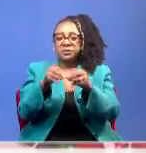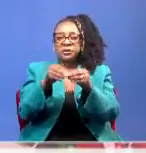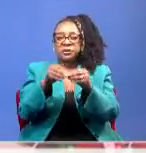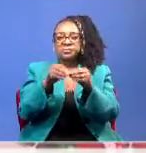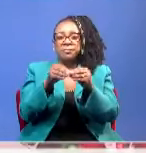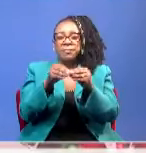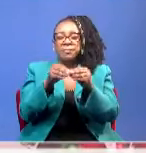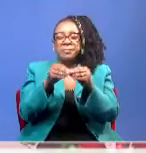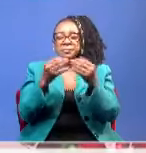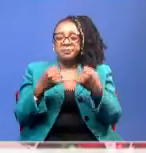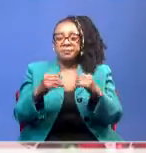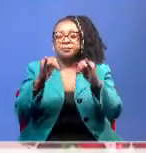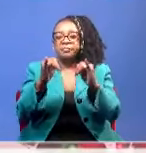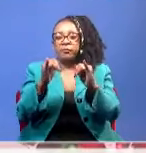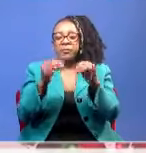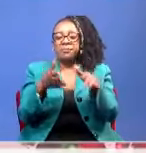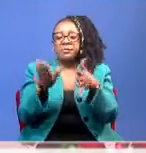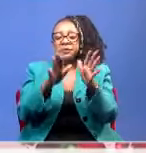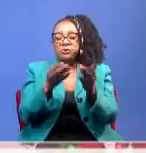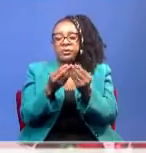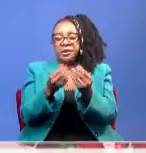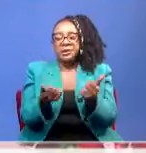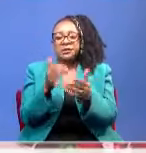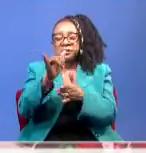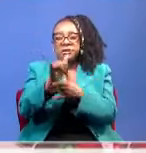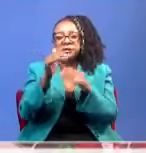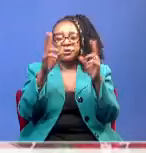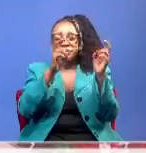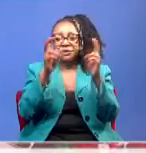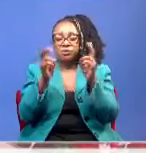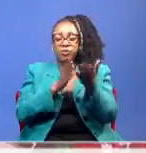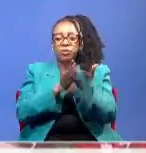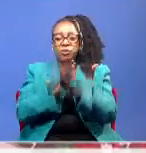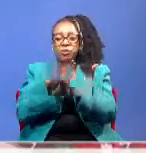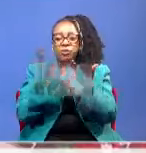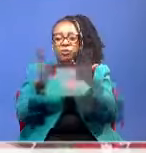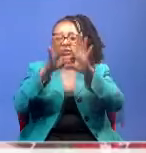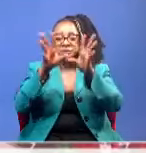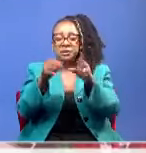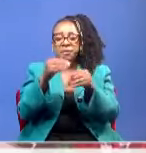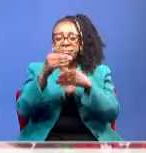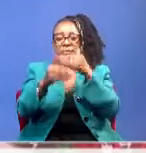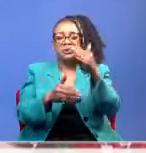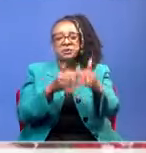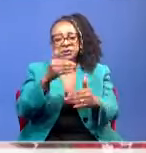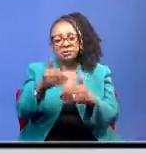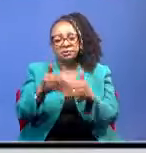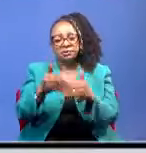recommended measures to effectively address this issue through our budgetary process.